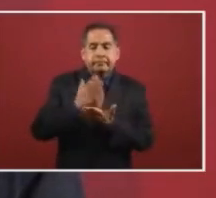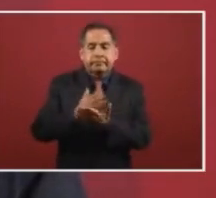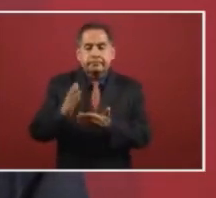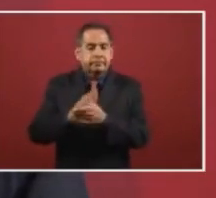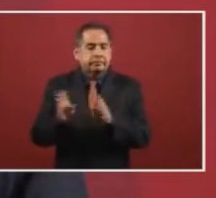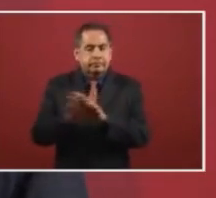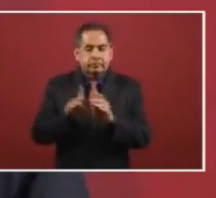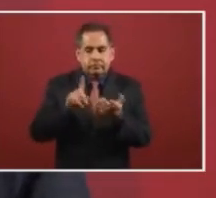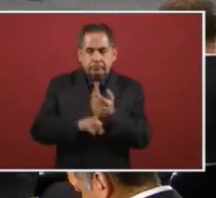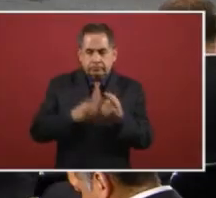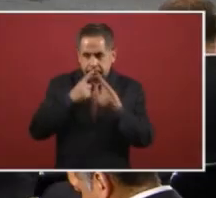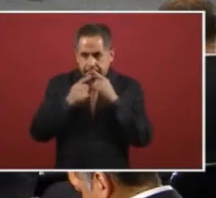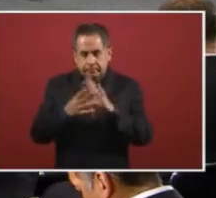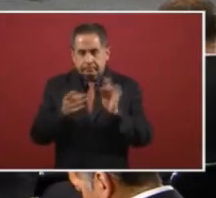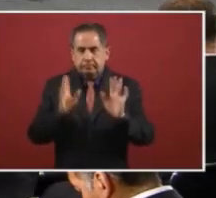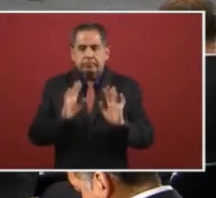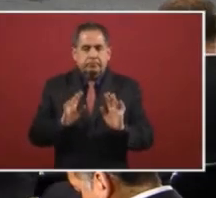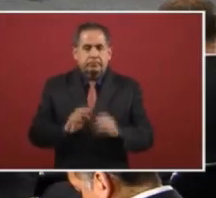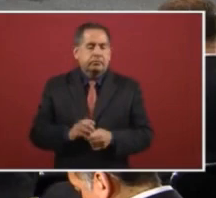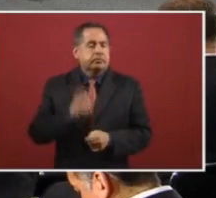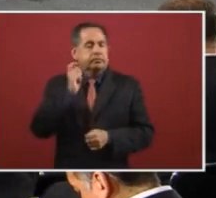a level payment plan.